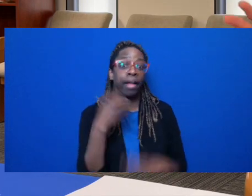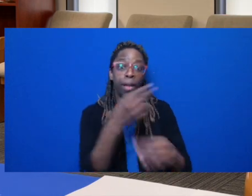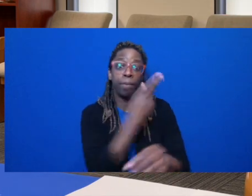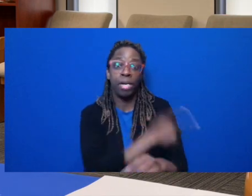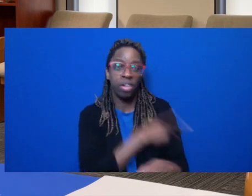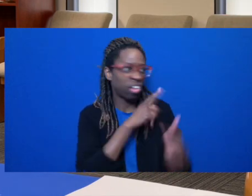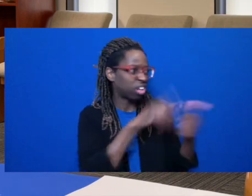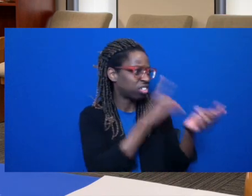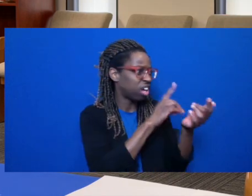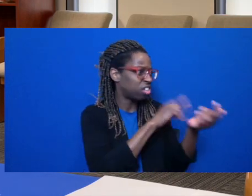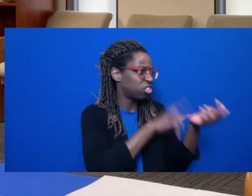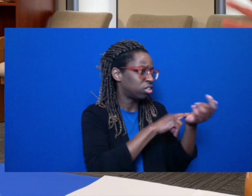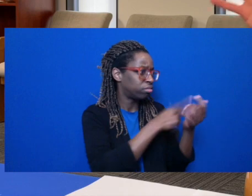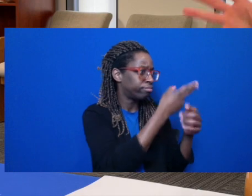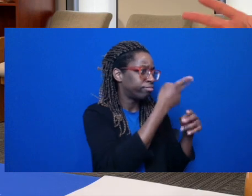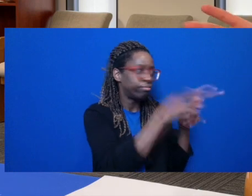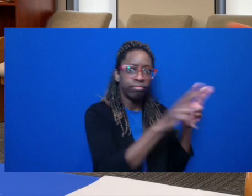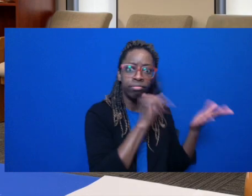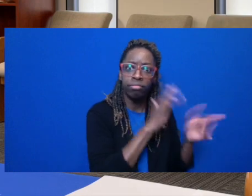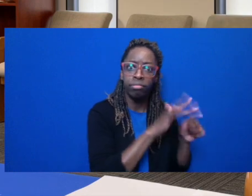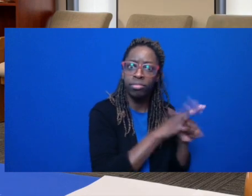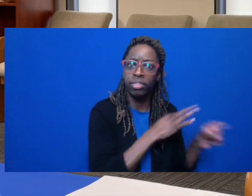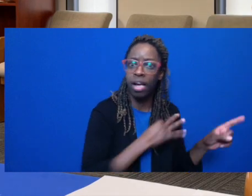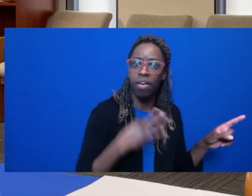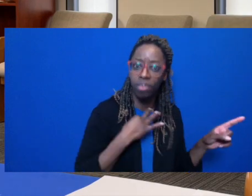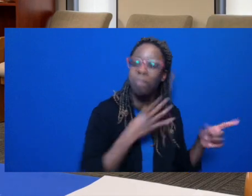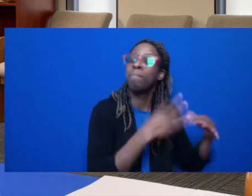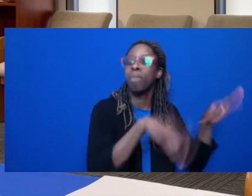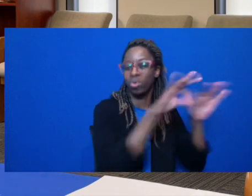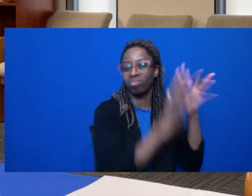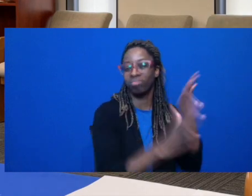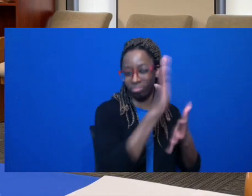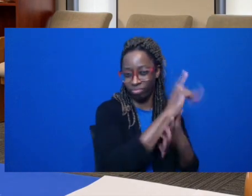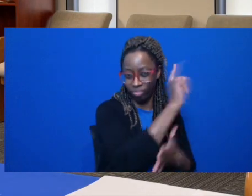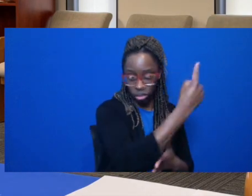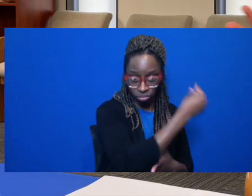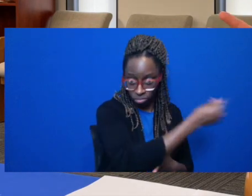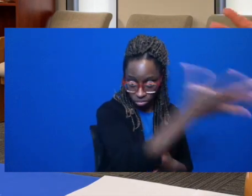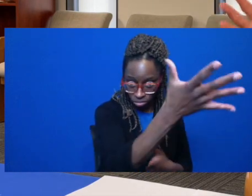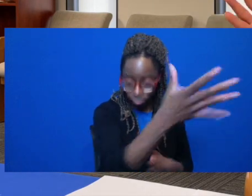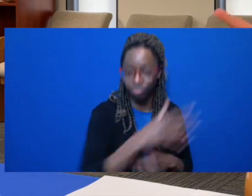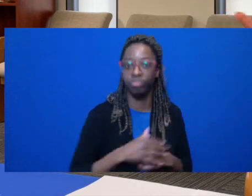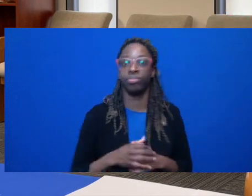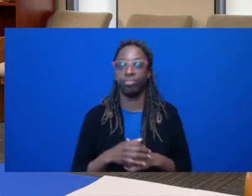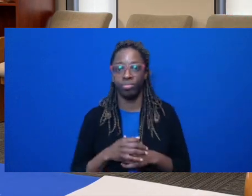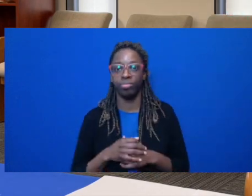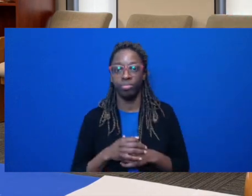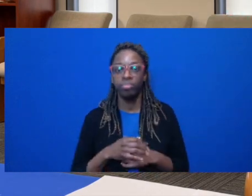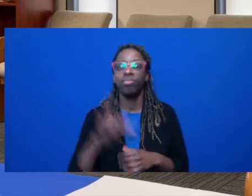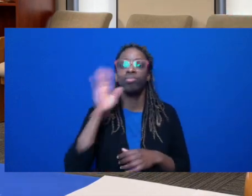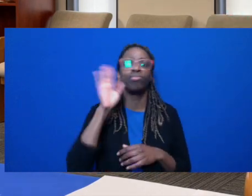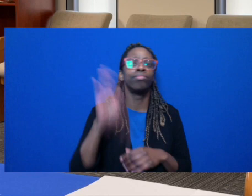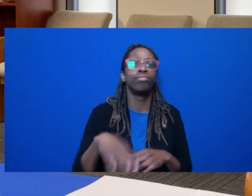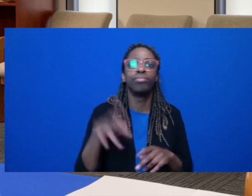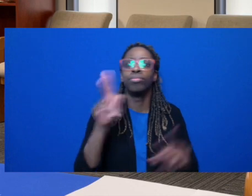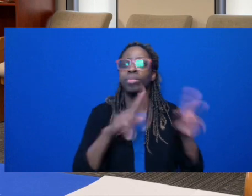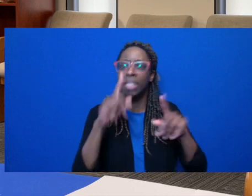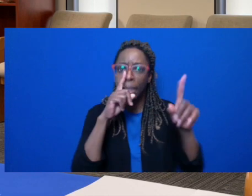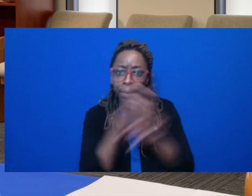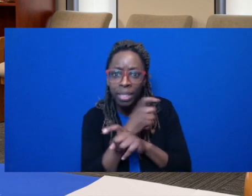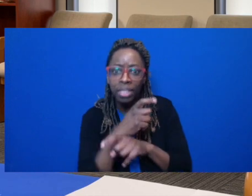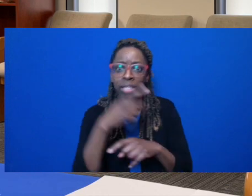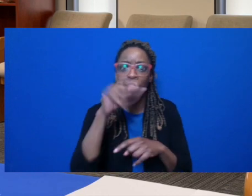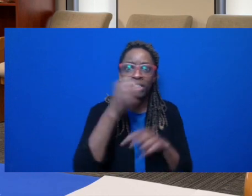from the virus itself. But in places where we've seen the healthcare system overwhelmed, where healthcare workers have gotten sick, died, et